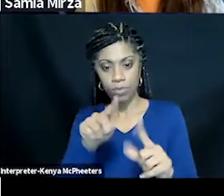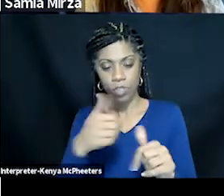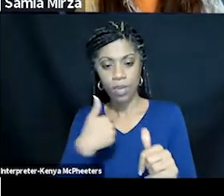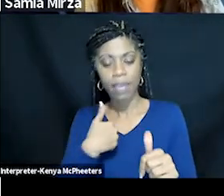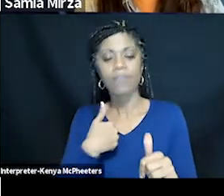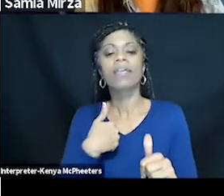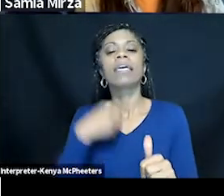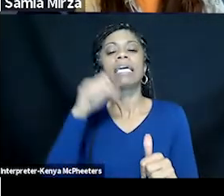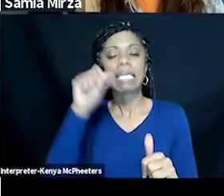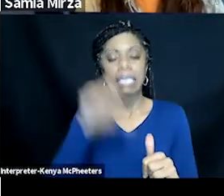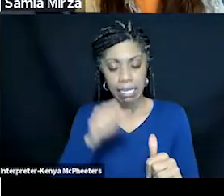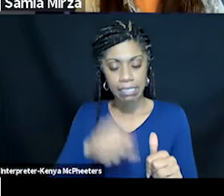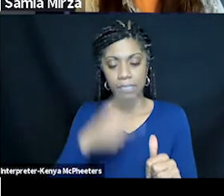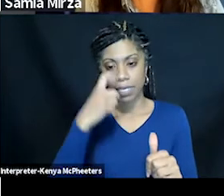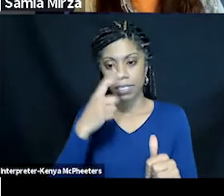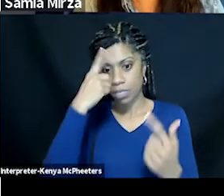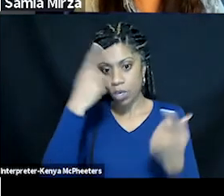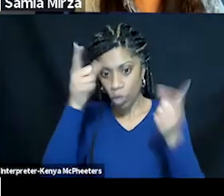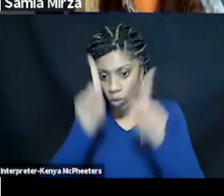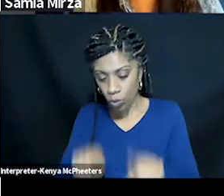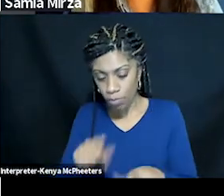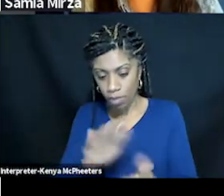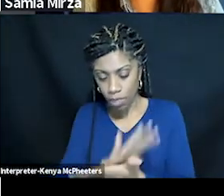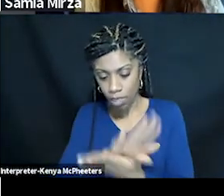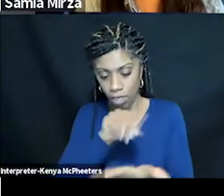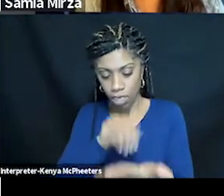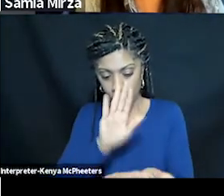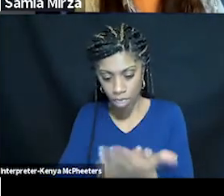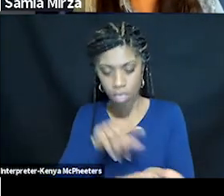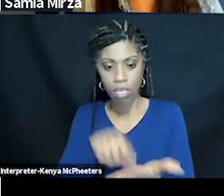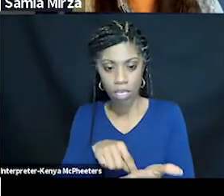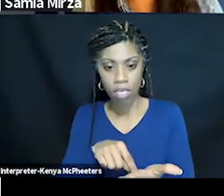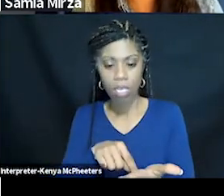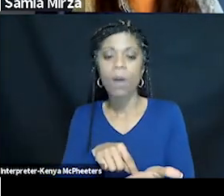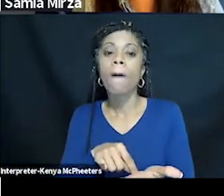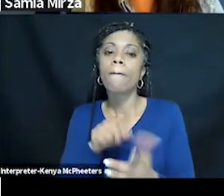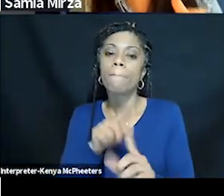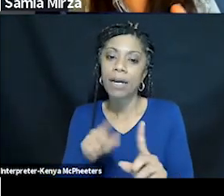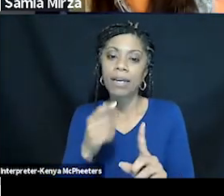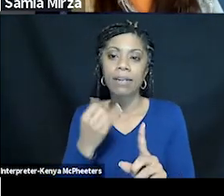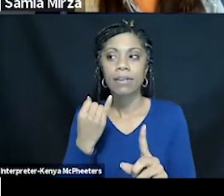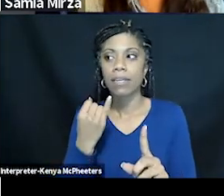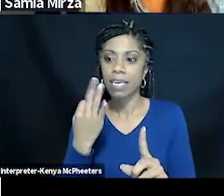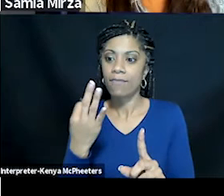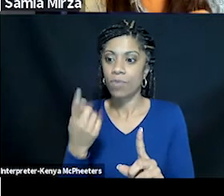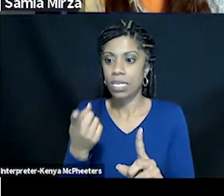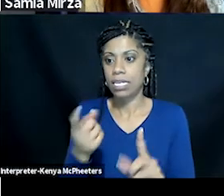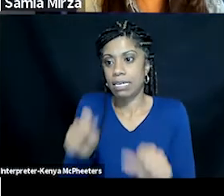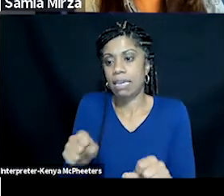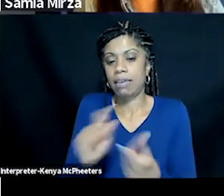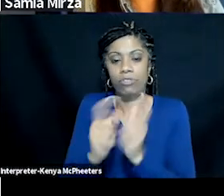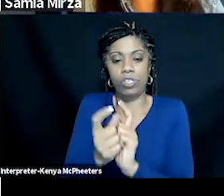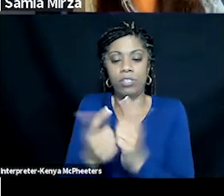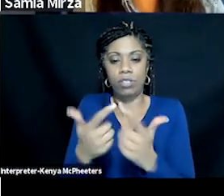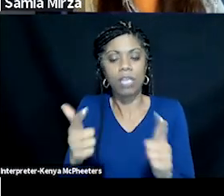up having to use that language as well, right? Unless they're able to break that, as Niiobli said, and use different terminology. As a nonprofit that is